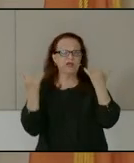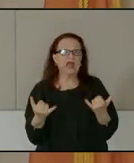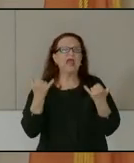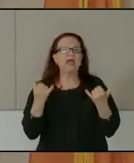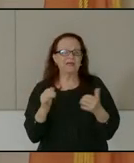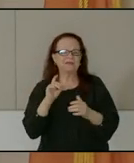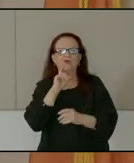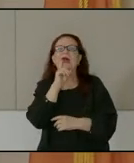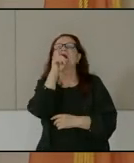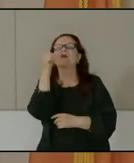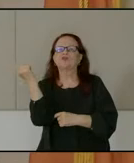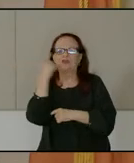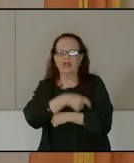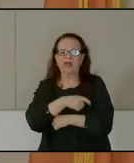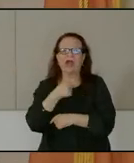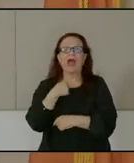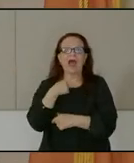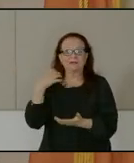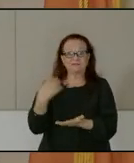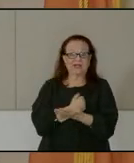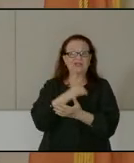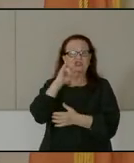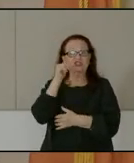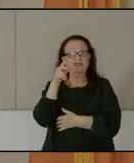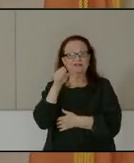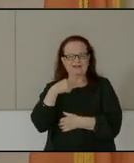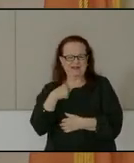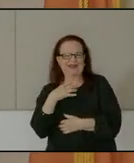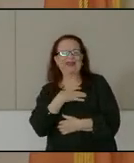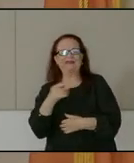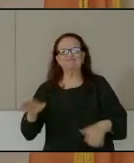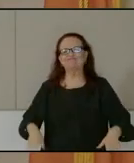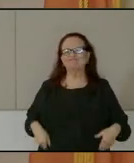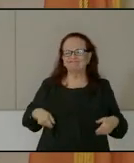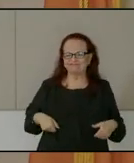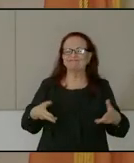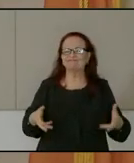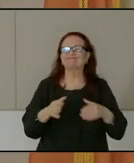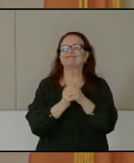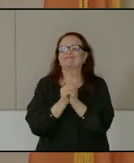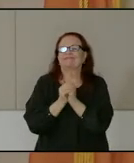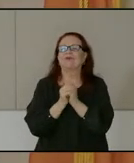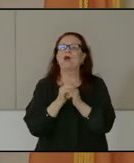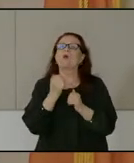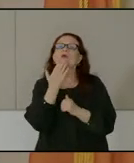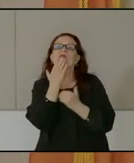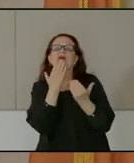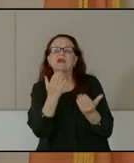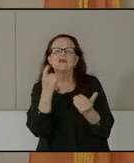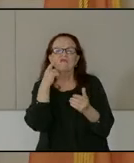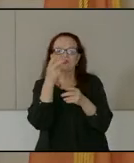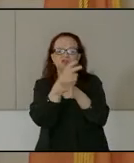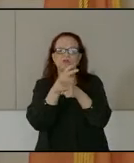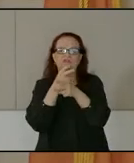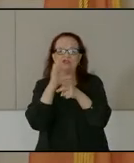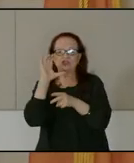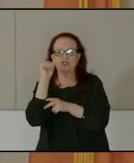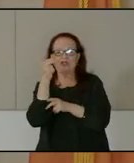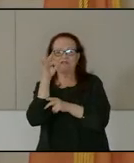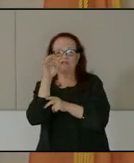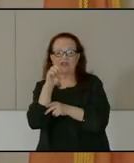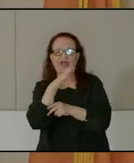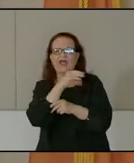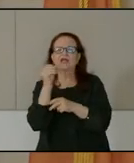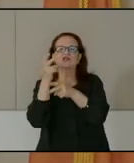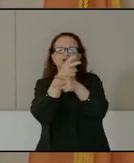chance to wear my jeans, I do. So I wanna begin by first saying thank you to Supervisor Chaffee